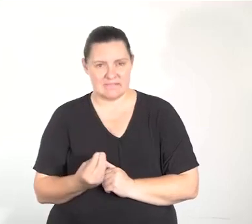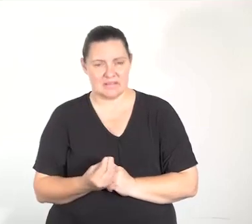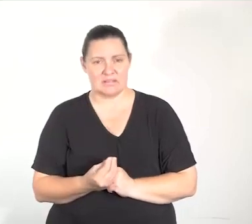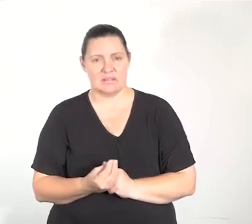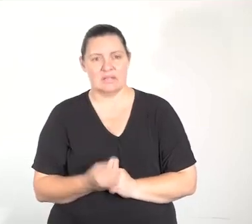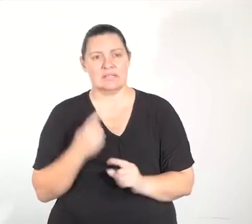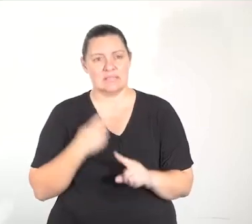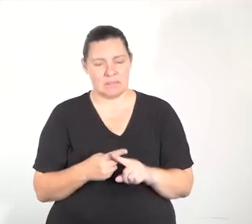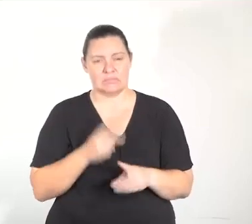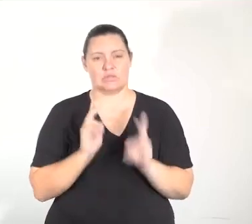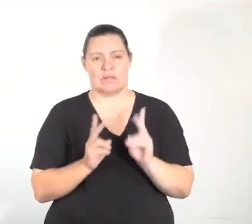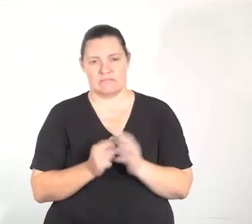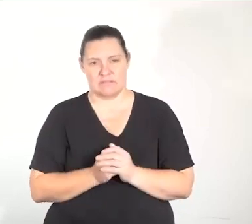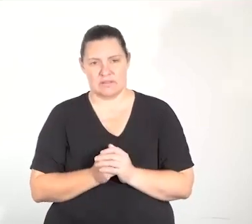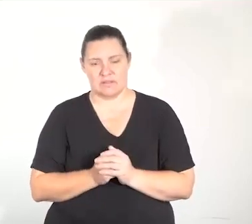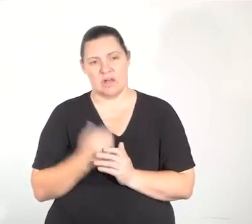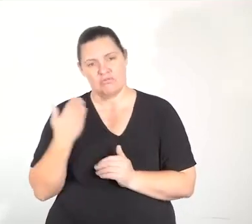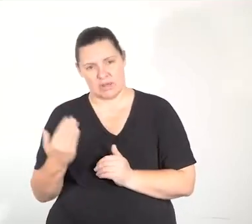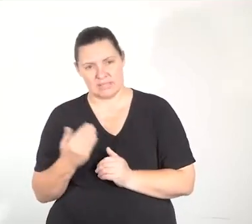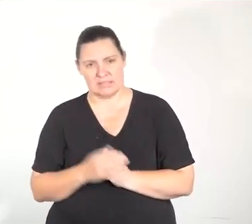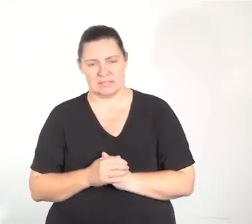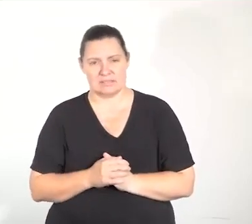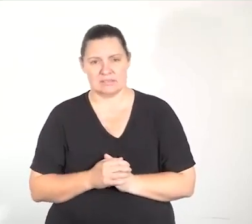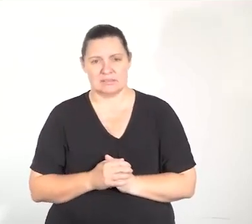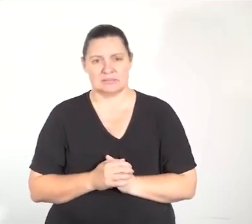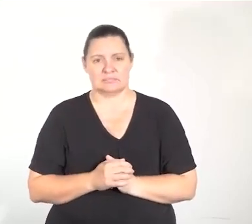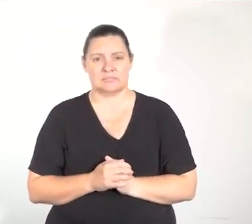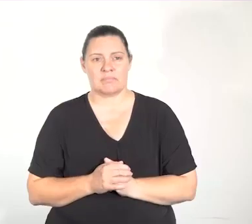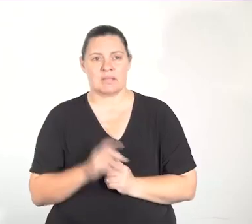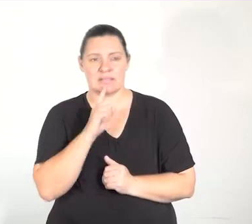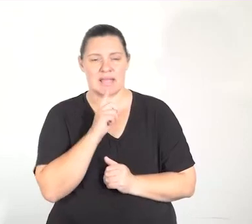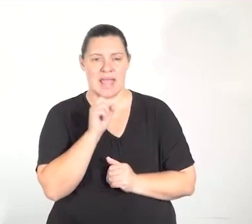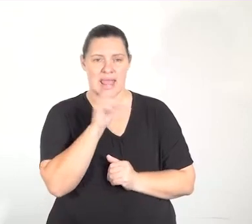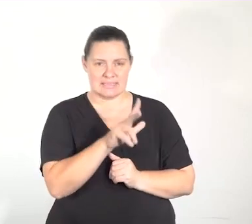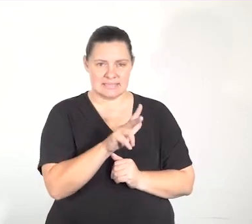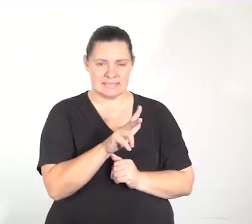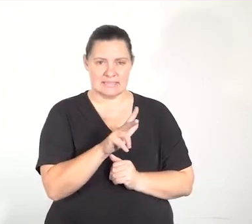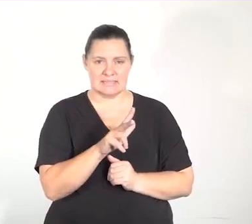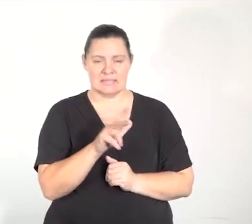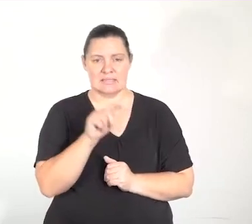to go now and multiply by 12 on the right-hand side. So you take your calculator, you say